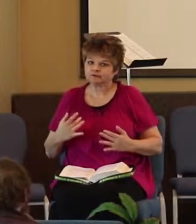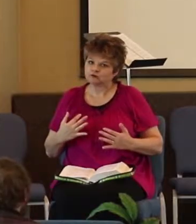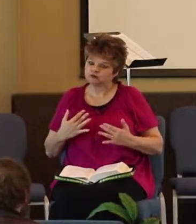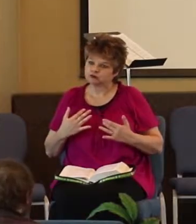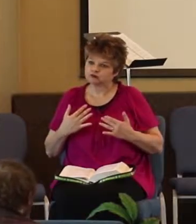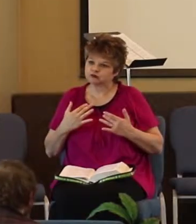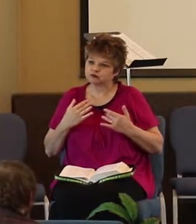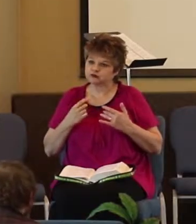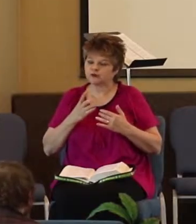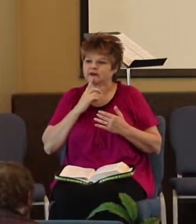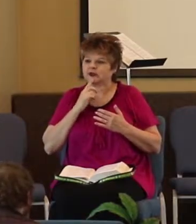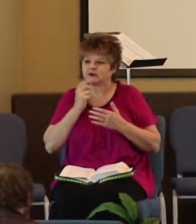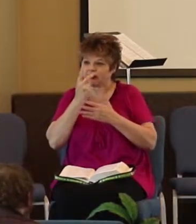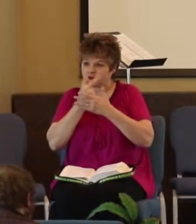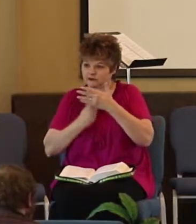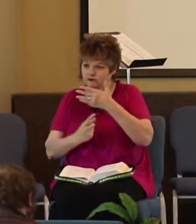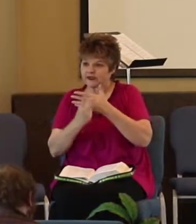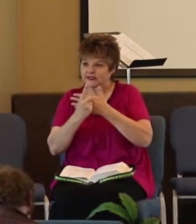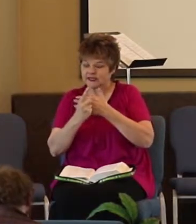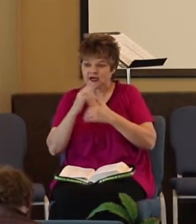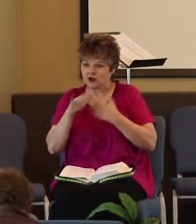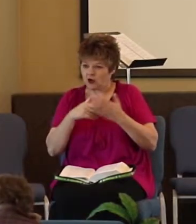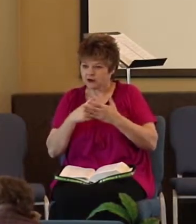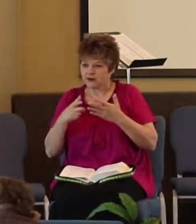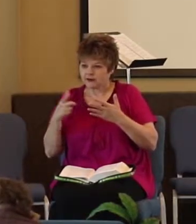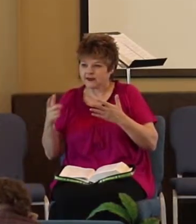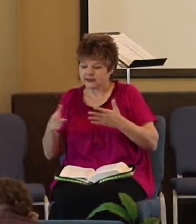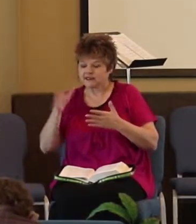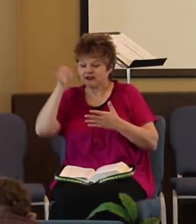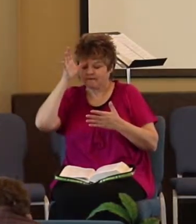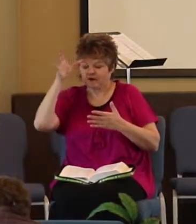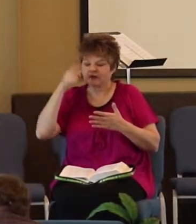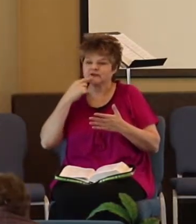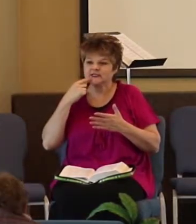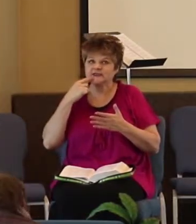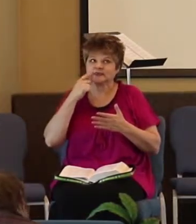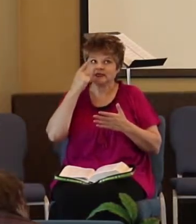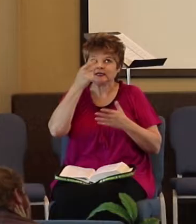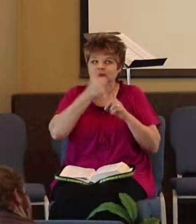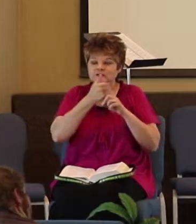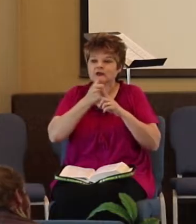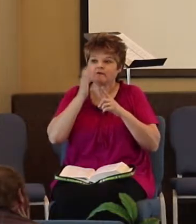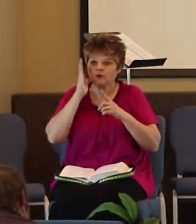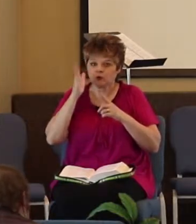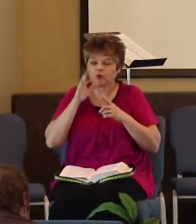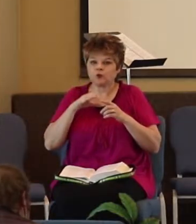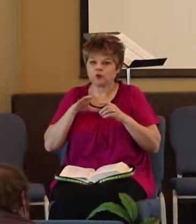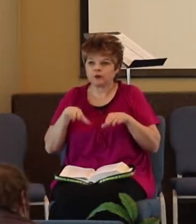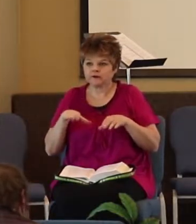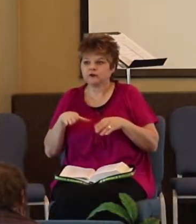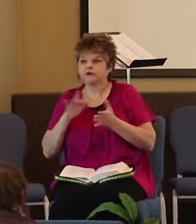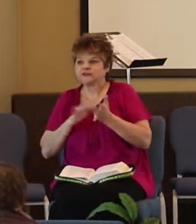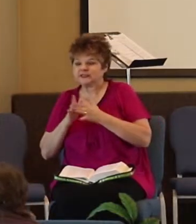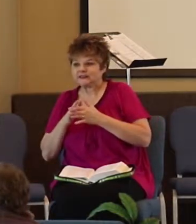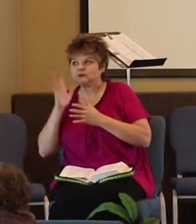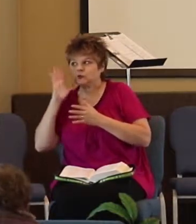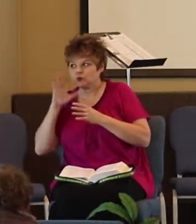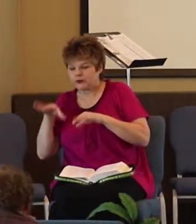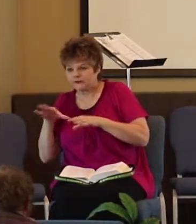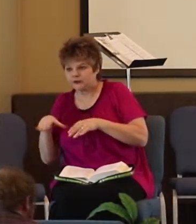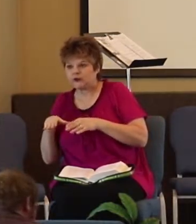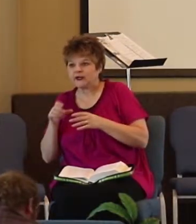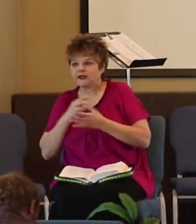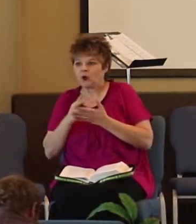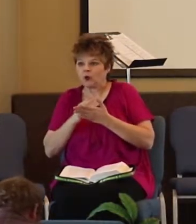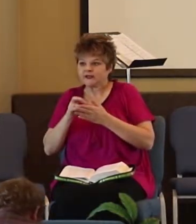Trinity and all those things that the Father says he will do, that Jesus says he will do, and that the Holy Spirit will do. And the